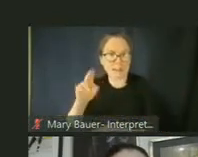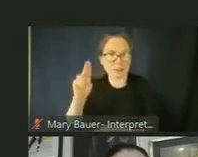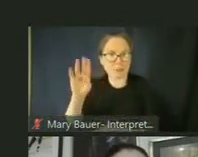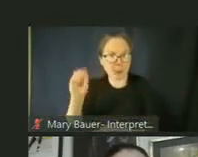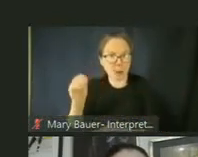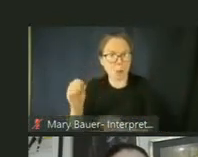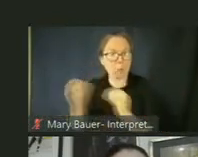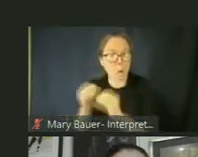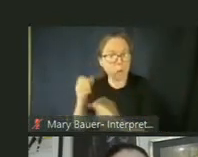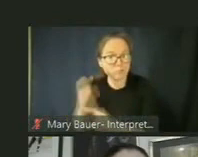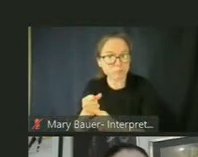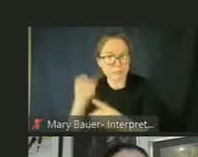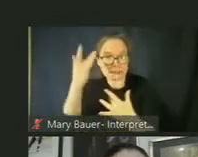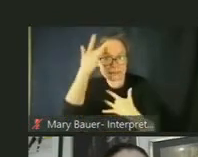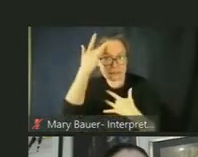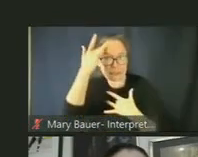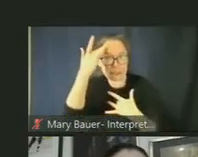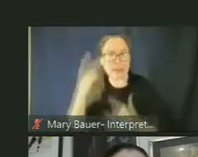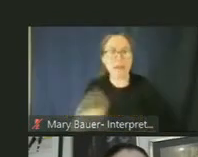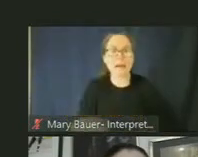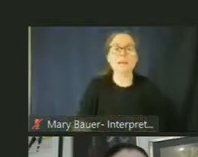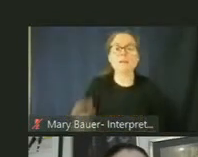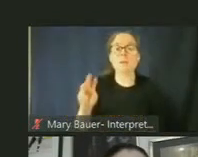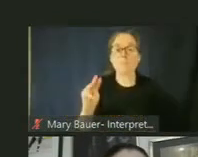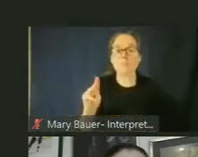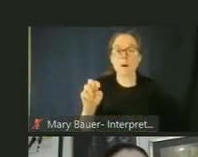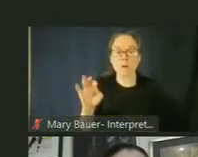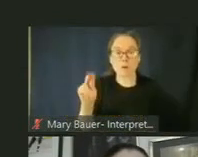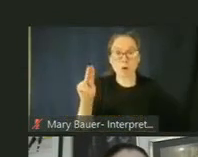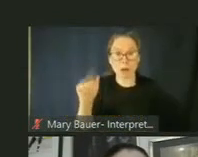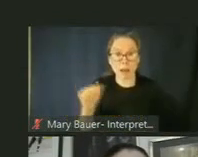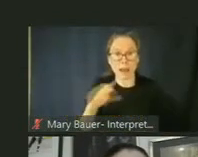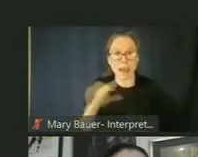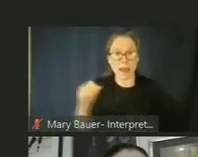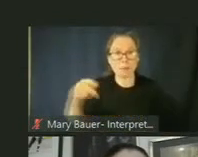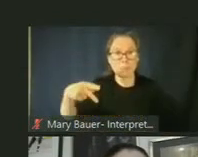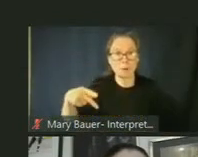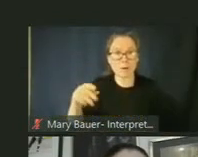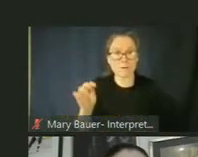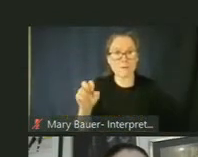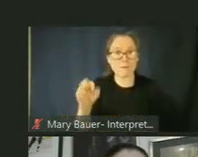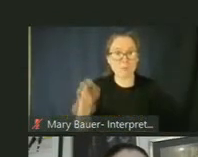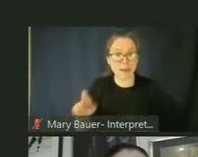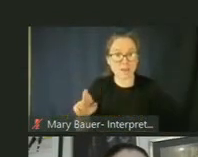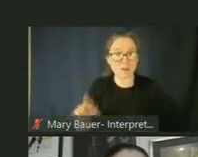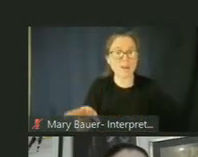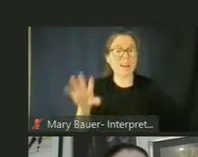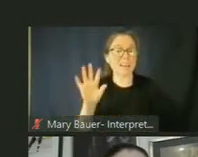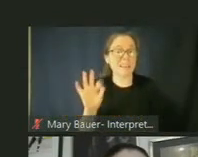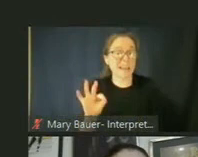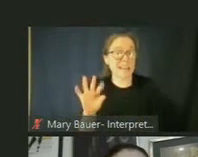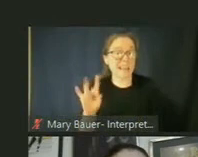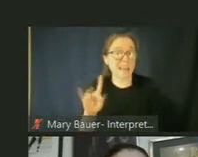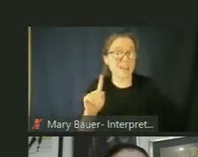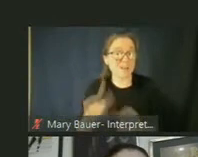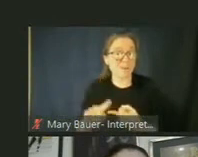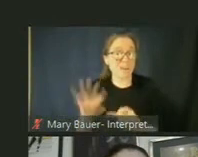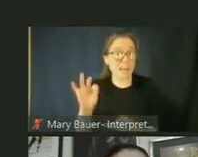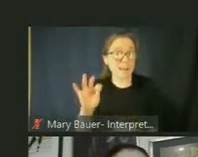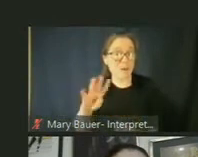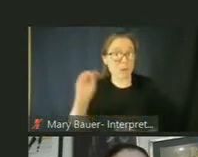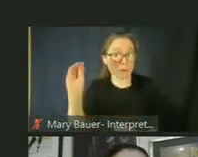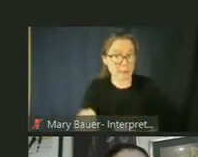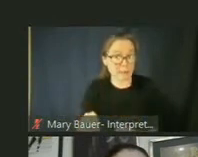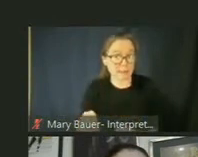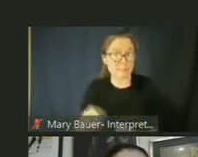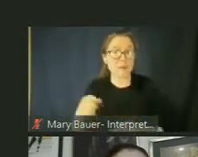Pfizer trials, that was in the range of 94 to 95%. Now, based on the standard vaccine acceptance, the ones that